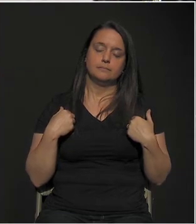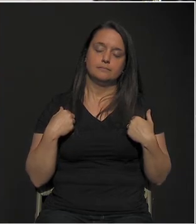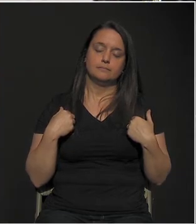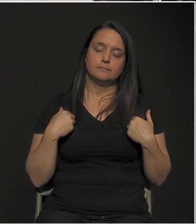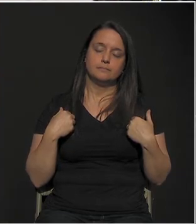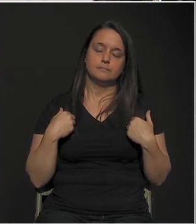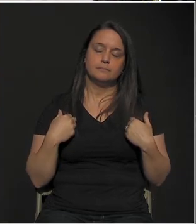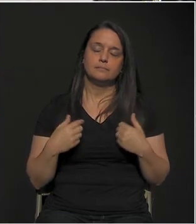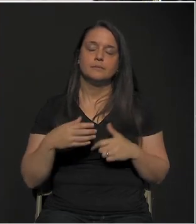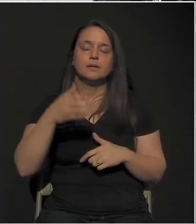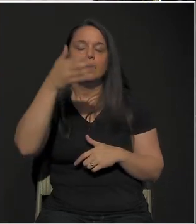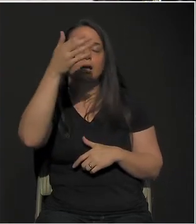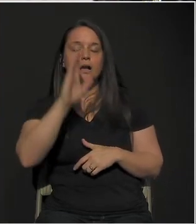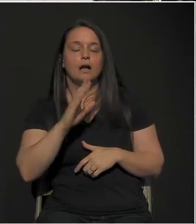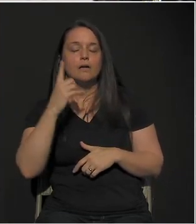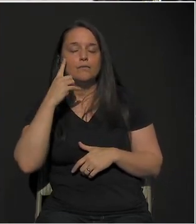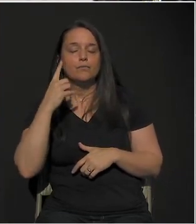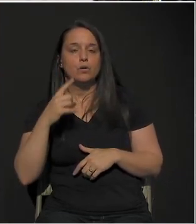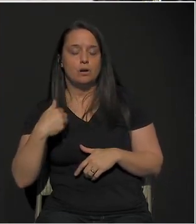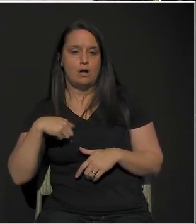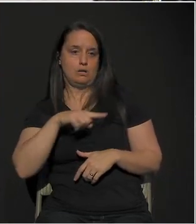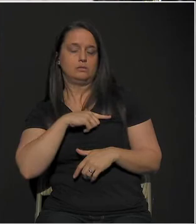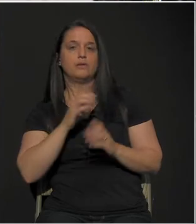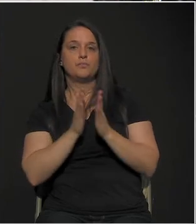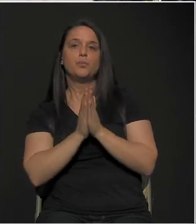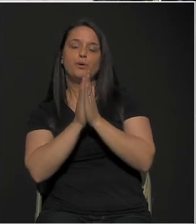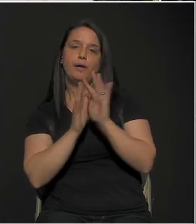And God, for those of us that have prayed a prayer like that,